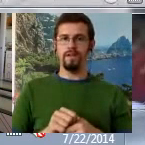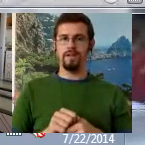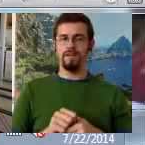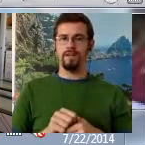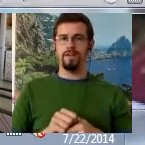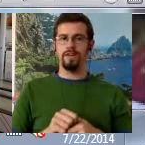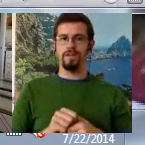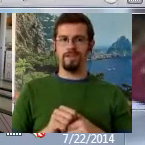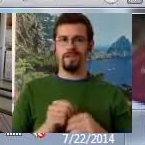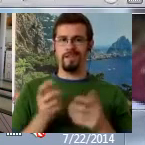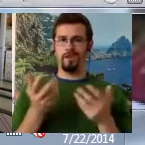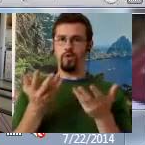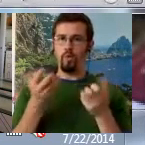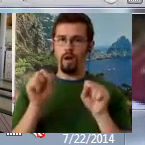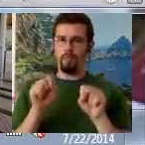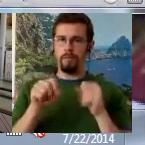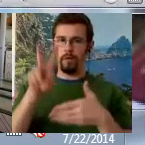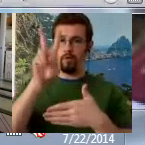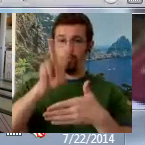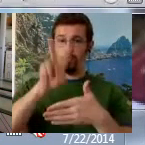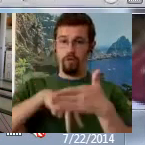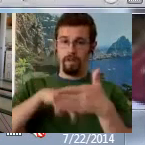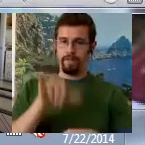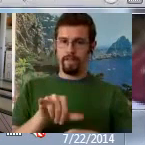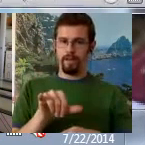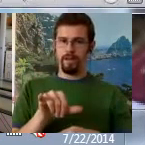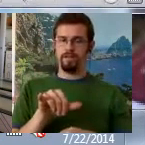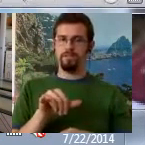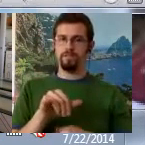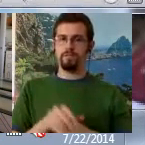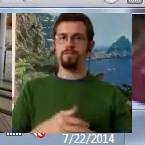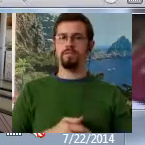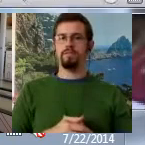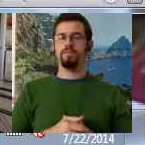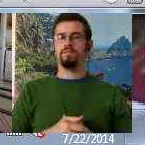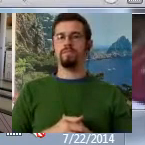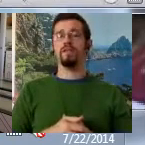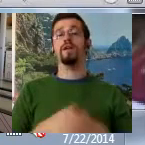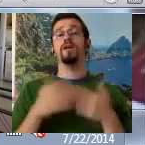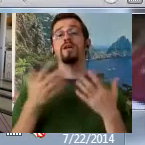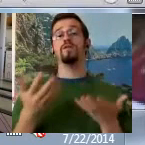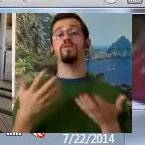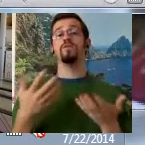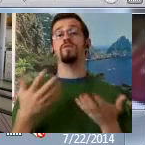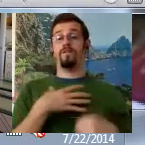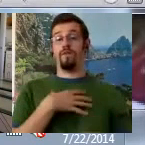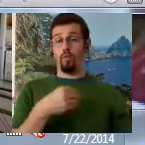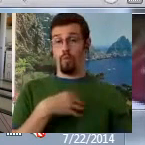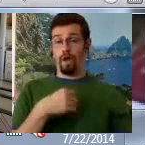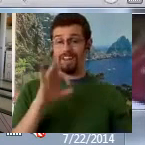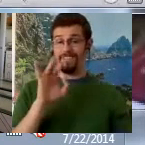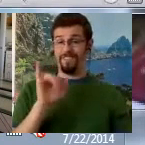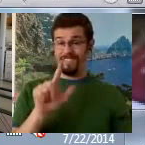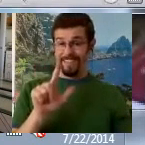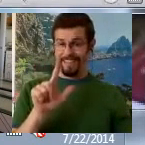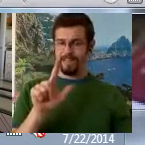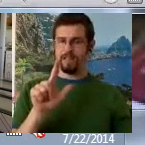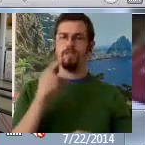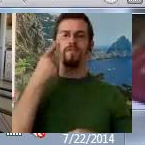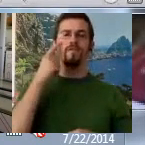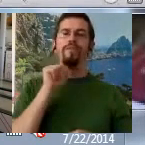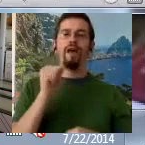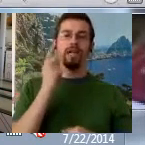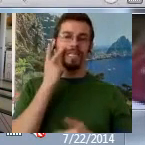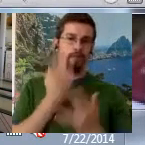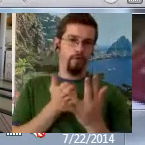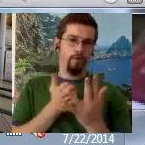we wanted to be able to read it, so we didn't want it to be see-through. Exactly. So we have white fill so that it isn't see-through. And the problem with